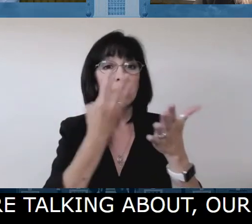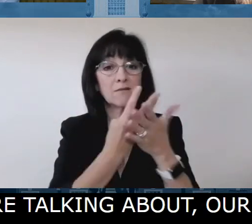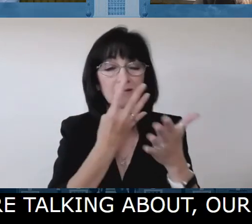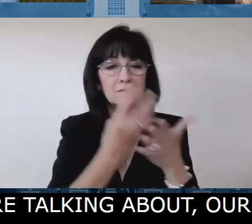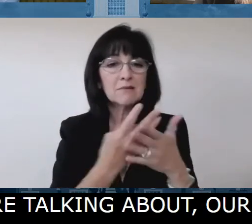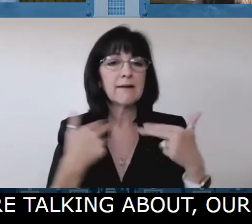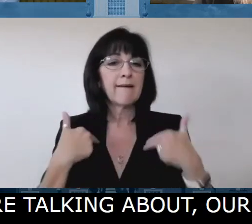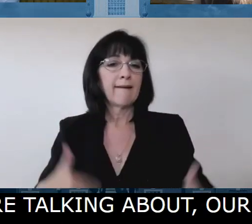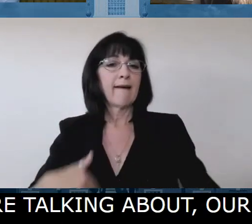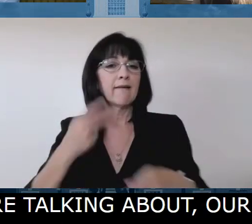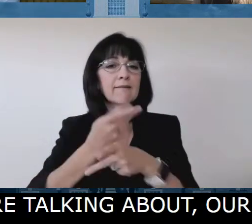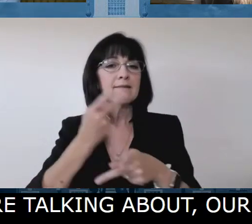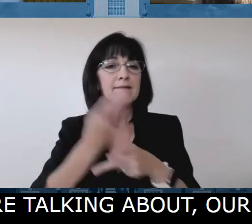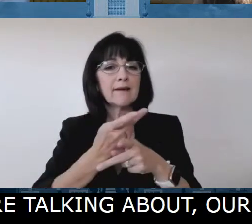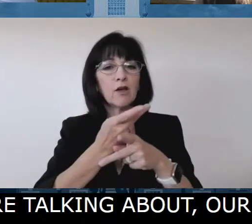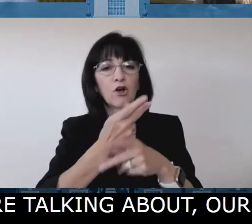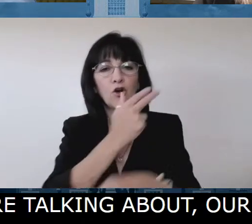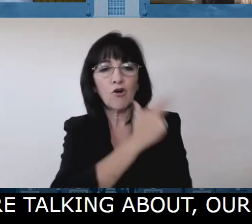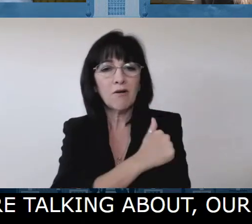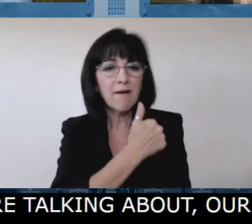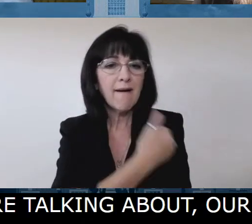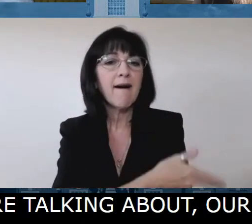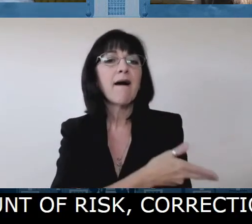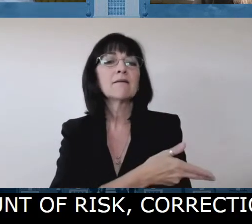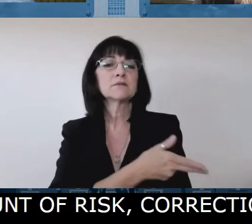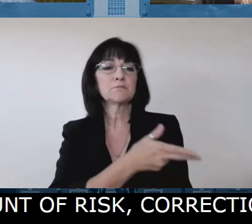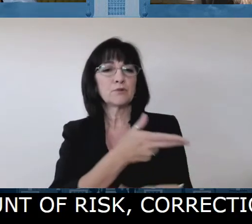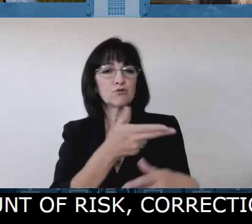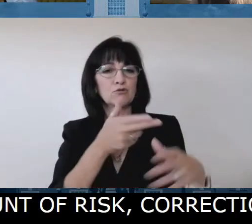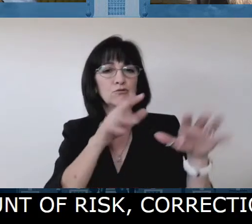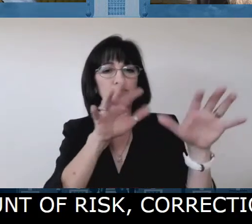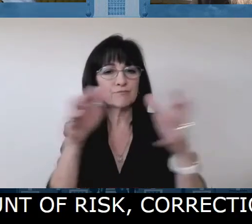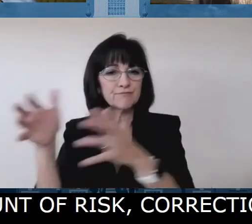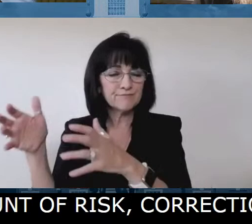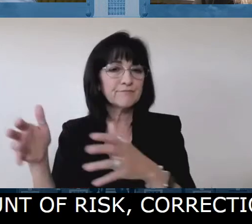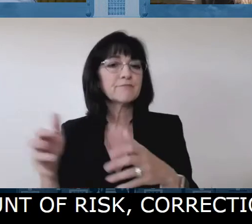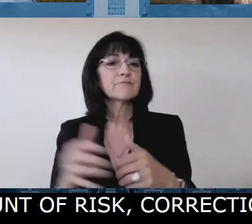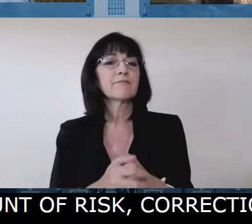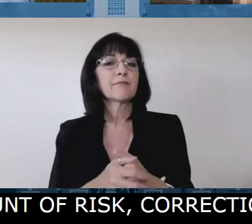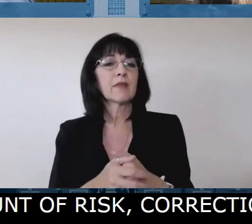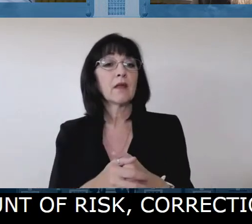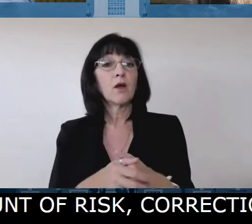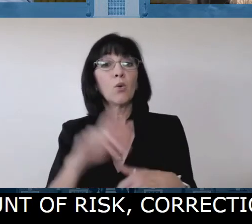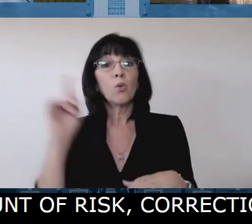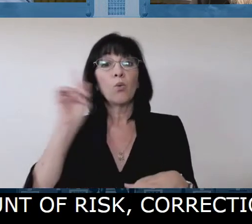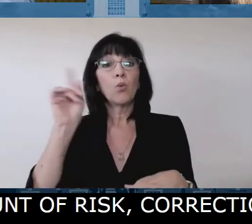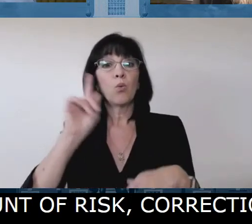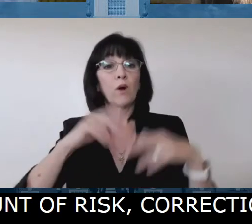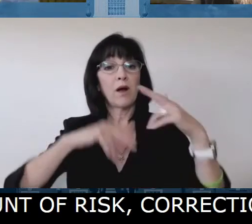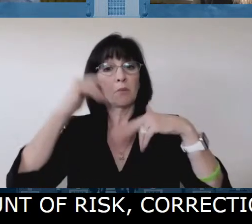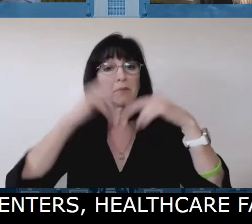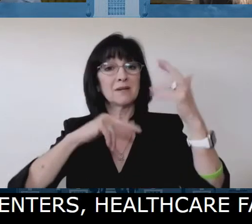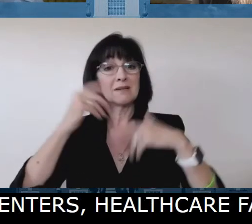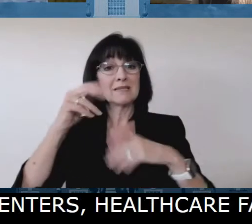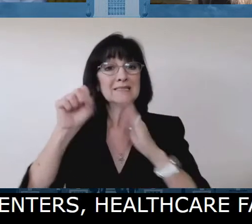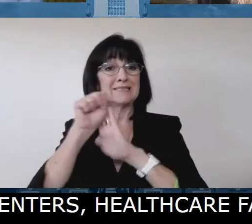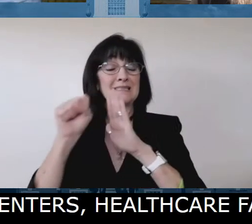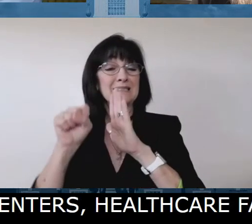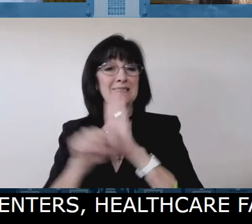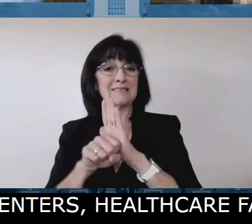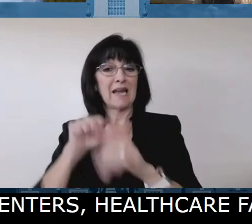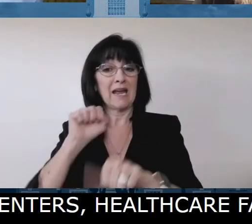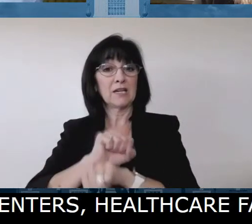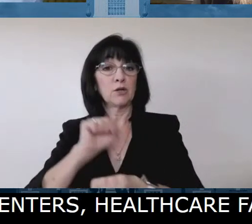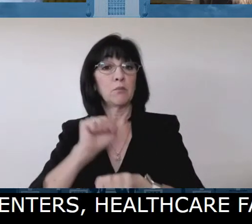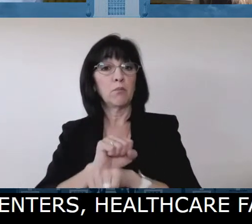facilities, places where state employees come in contact with the public where you don't know